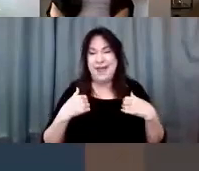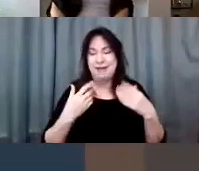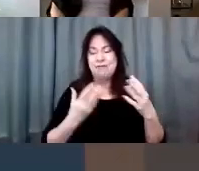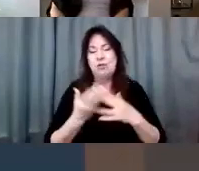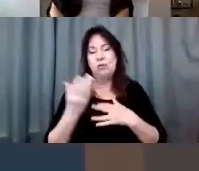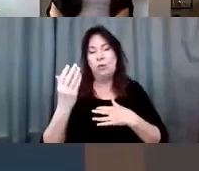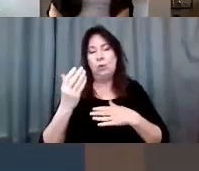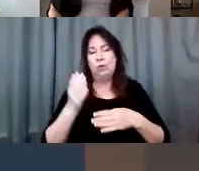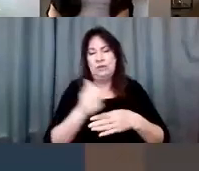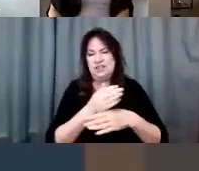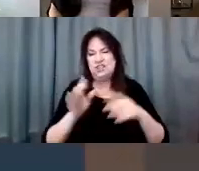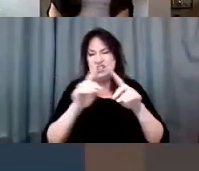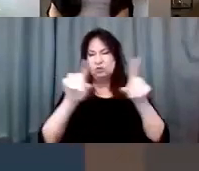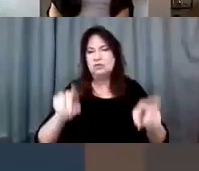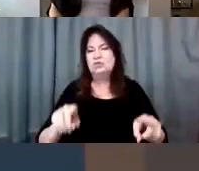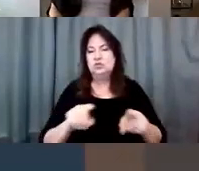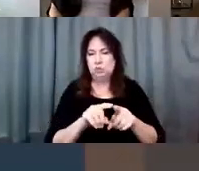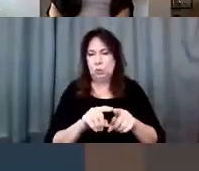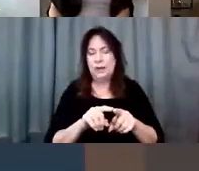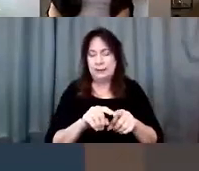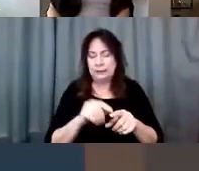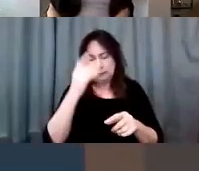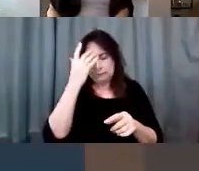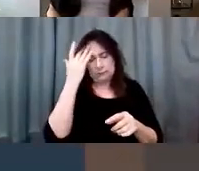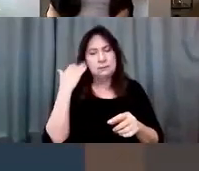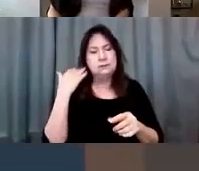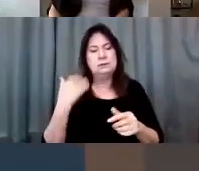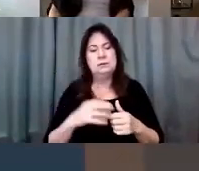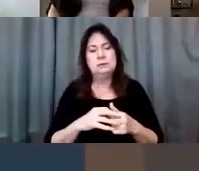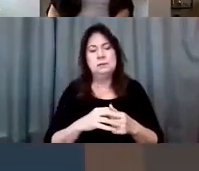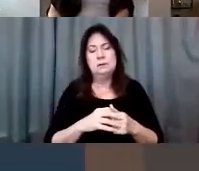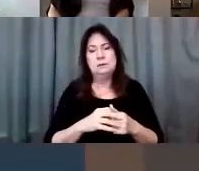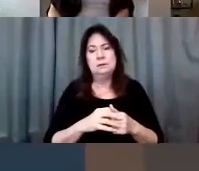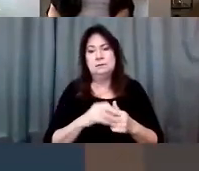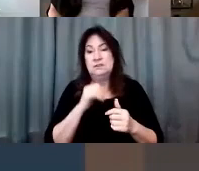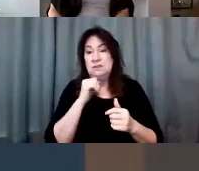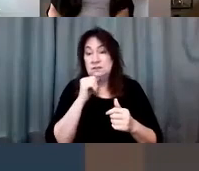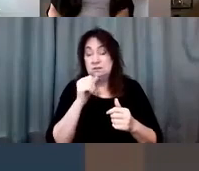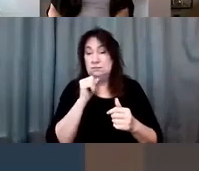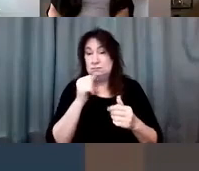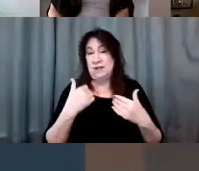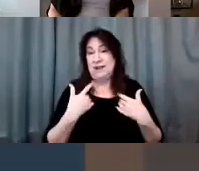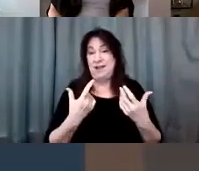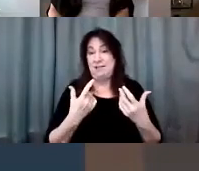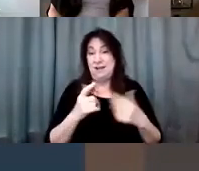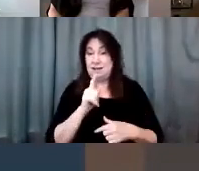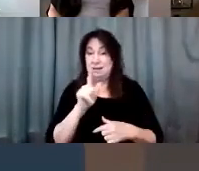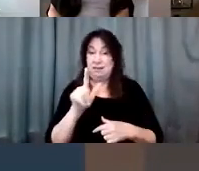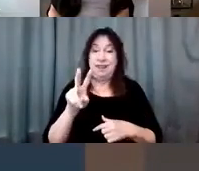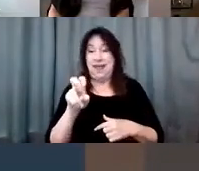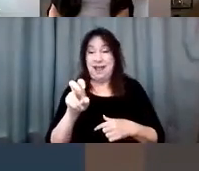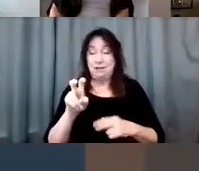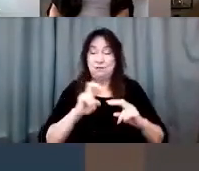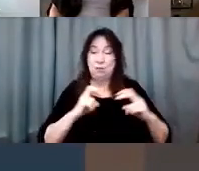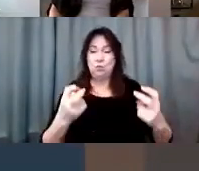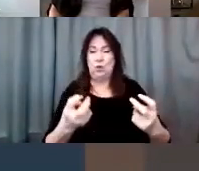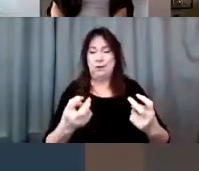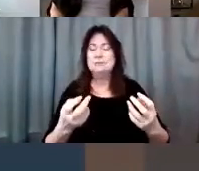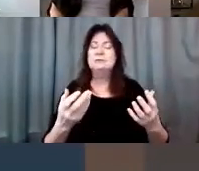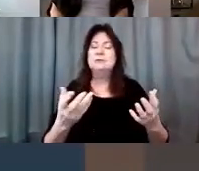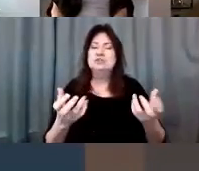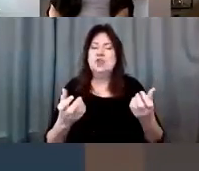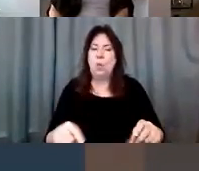share screen in a way that, you know, doesn't exist at a live roundtable, but we don't want this